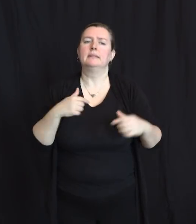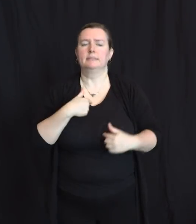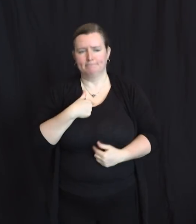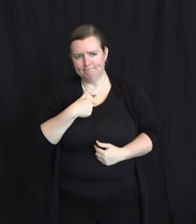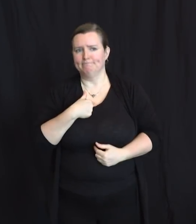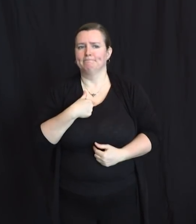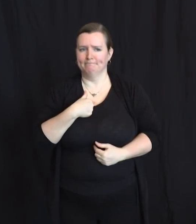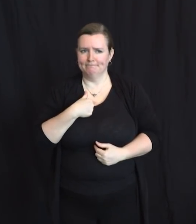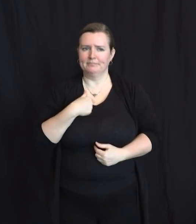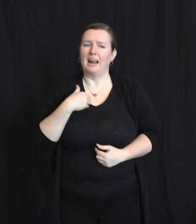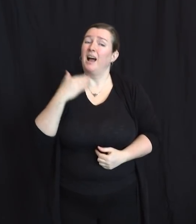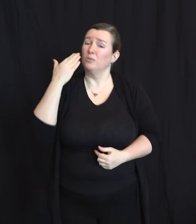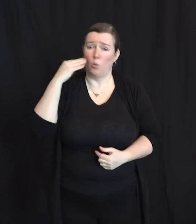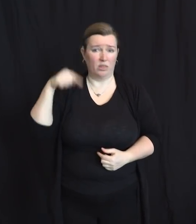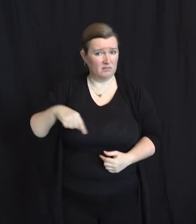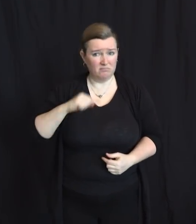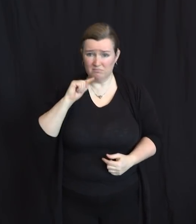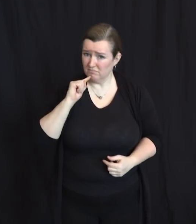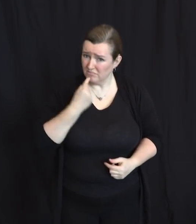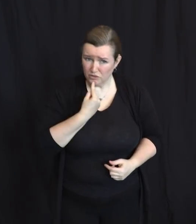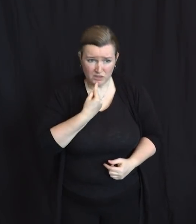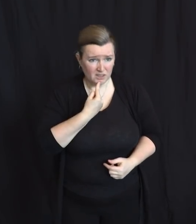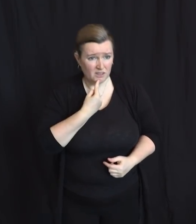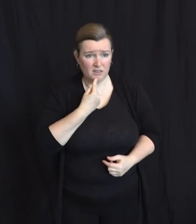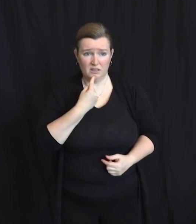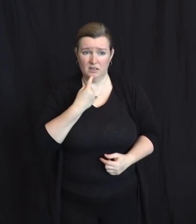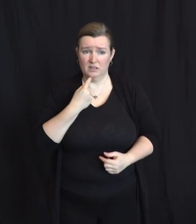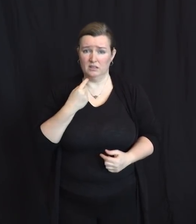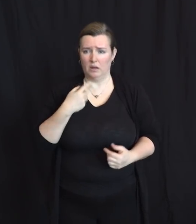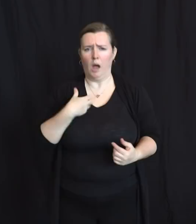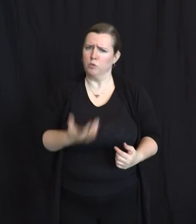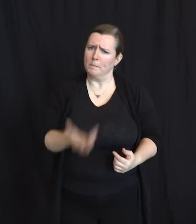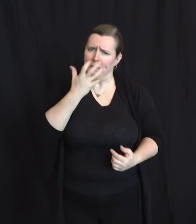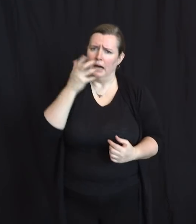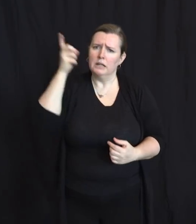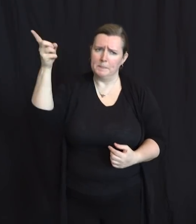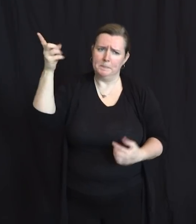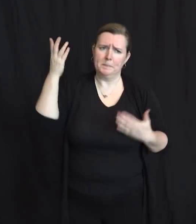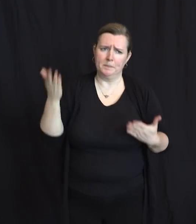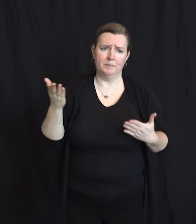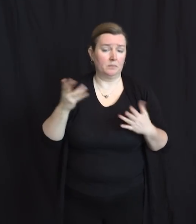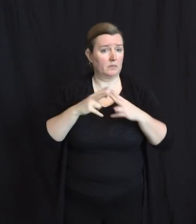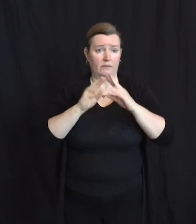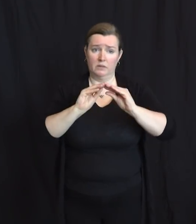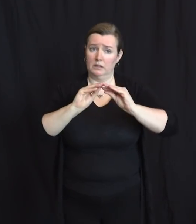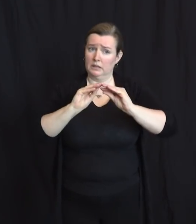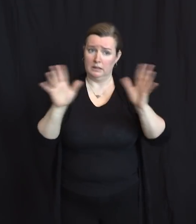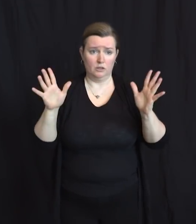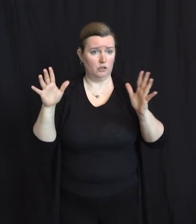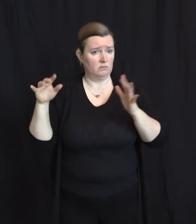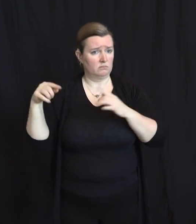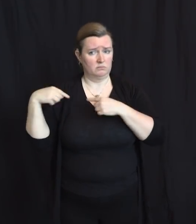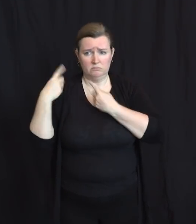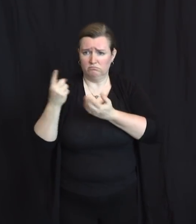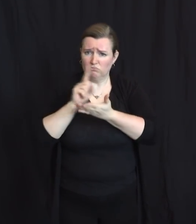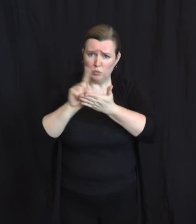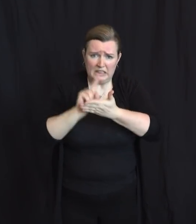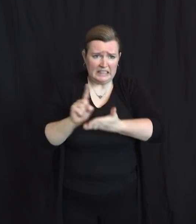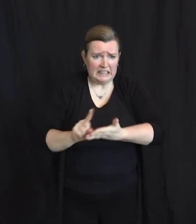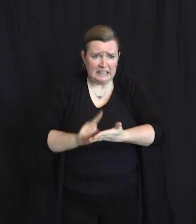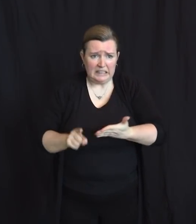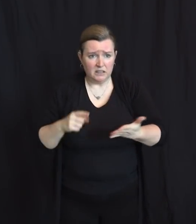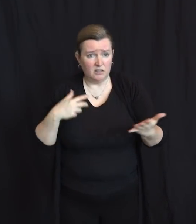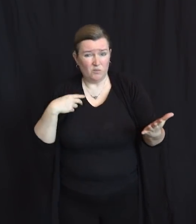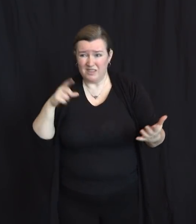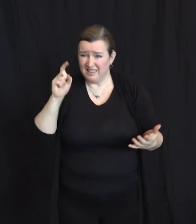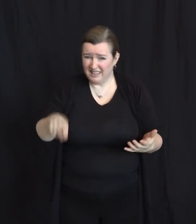how dire this situation is. I have been clear for weeks that if we do not get significant, direct, and